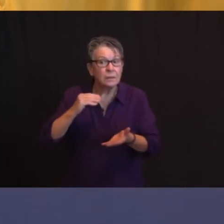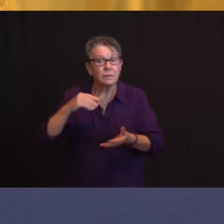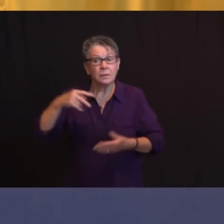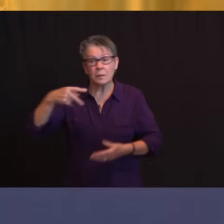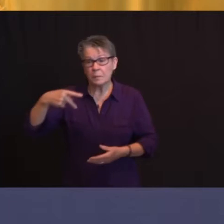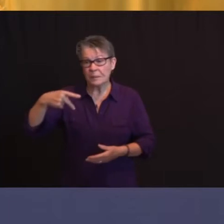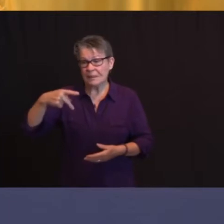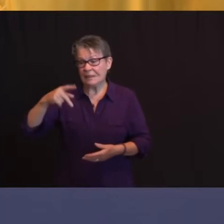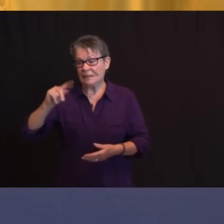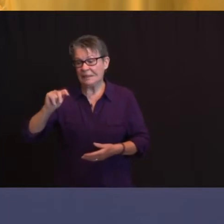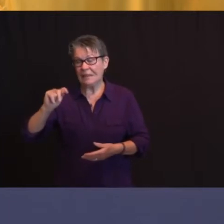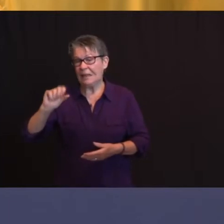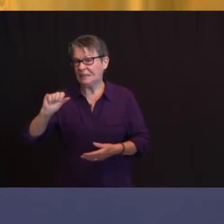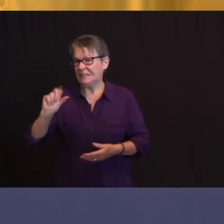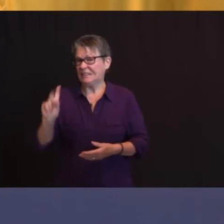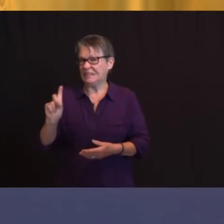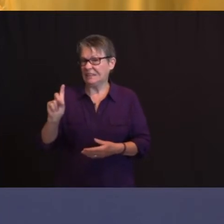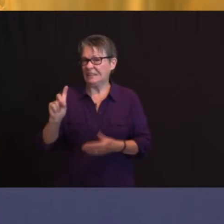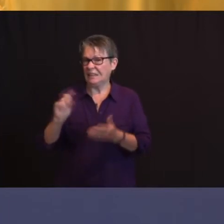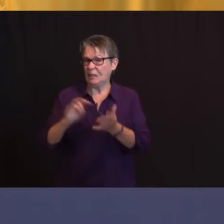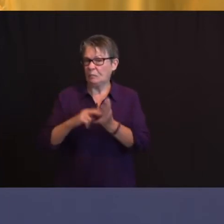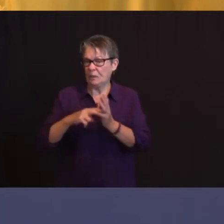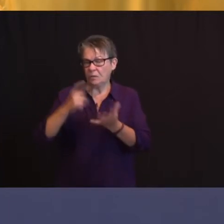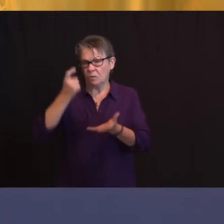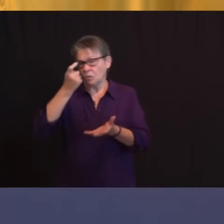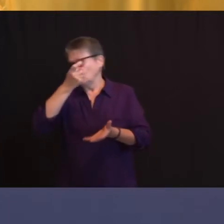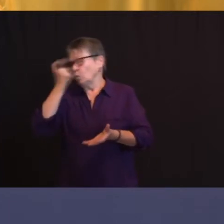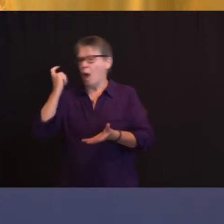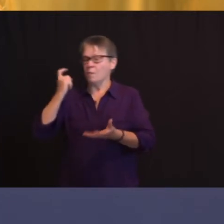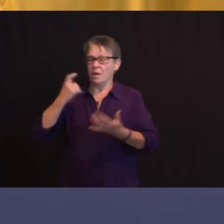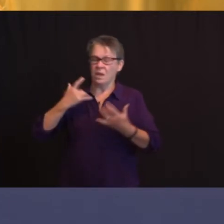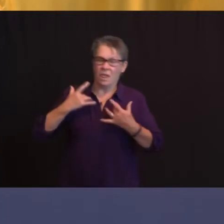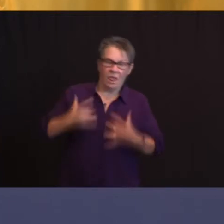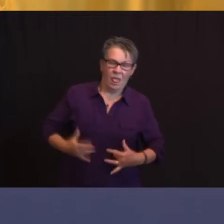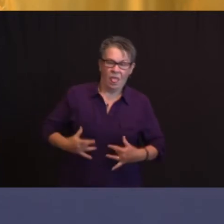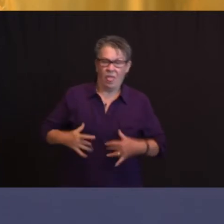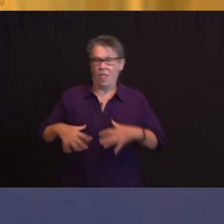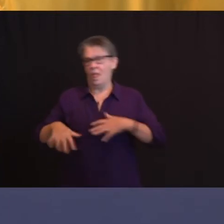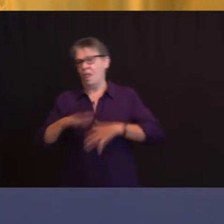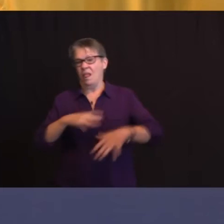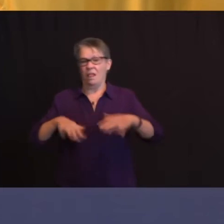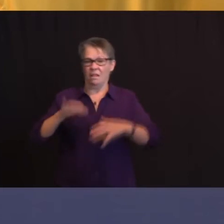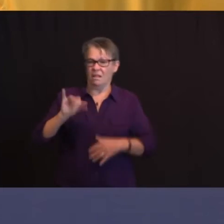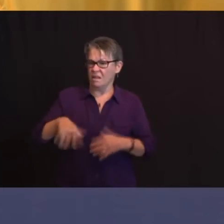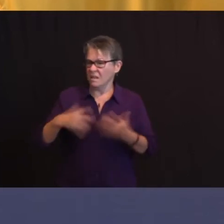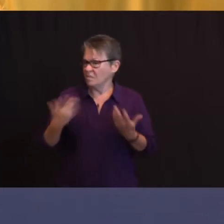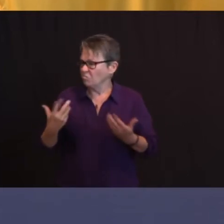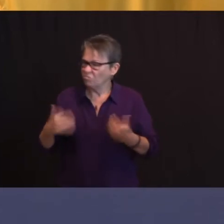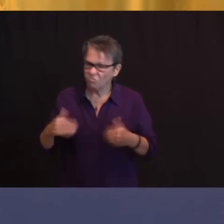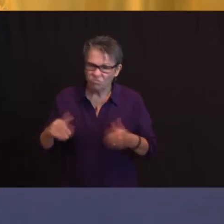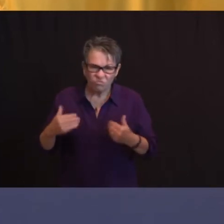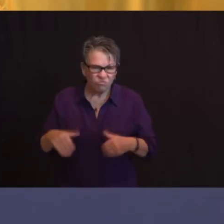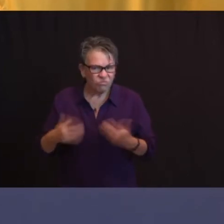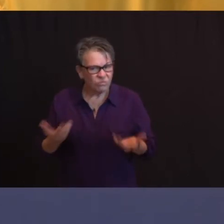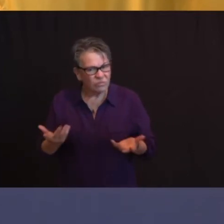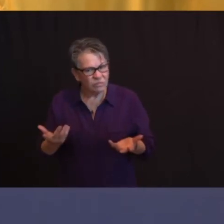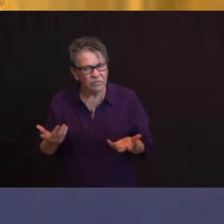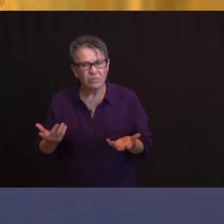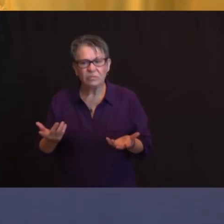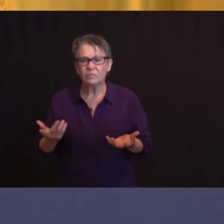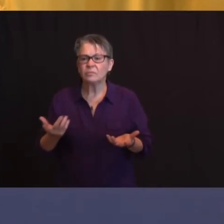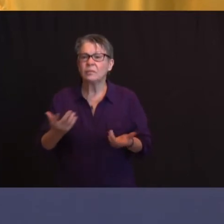local police departments? How aggressive do you want them to be on Thanksgiving? Do you want them counting cars in driveways and looking in